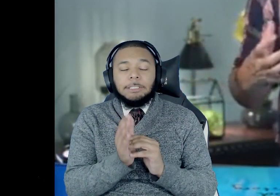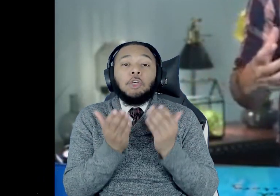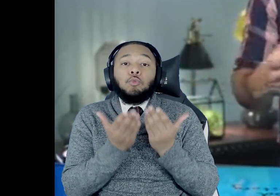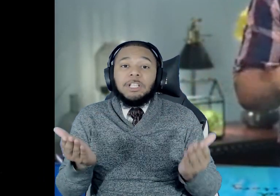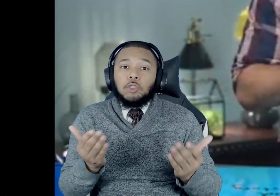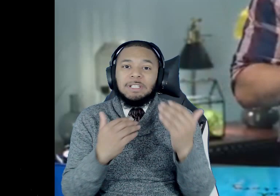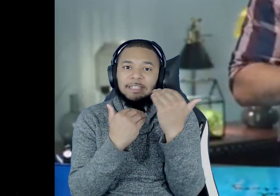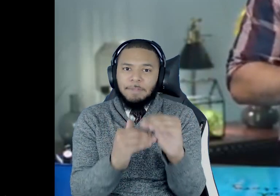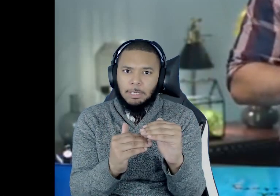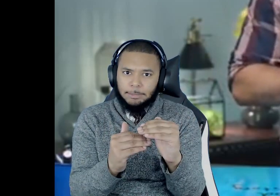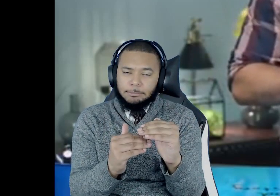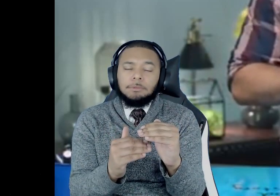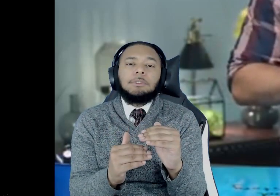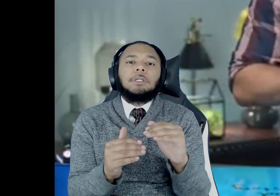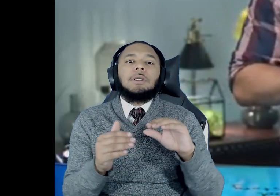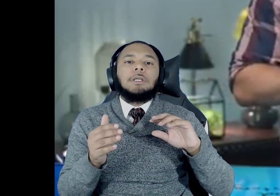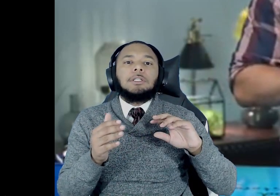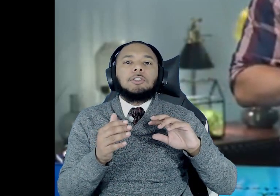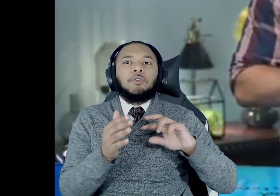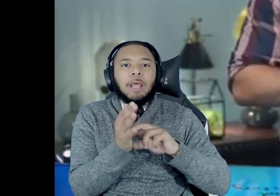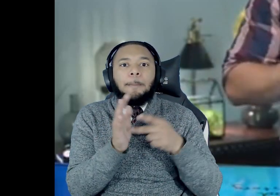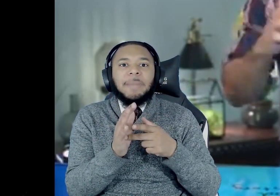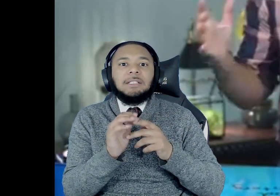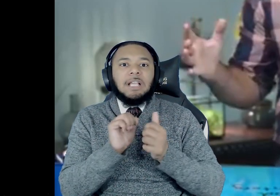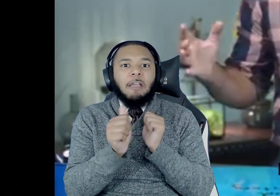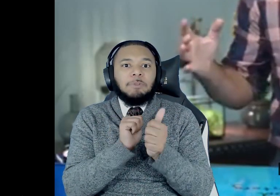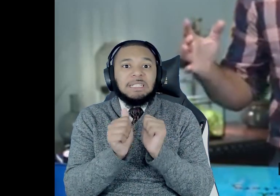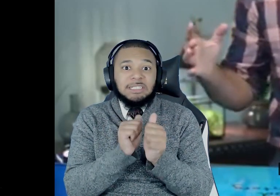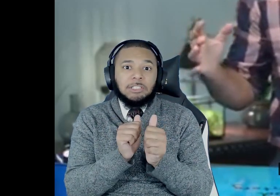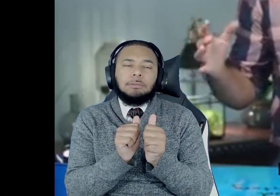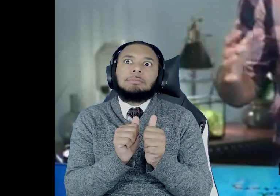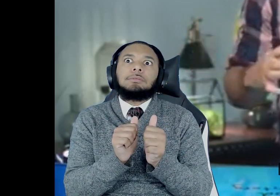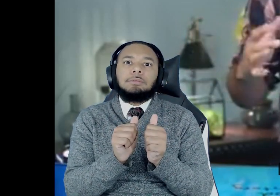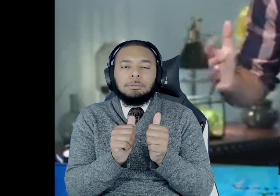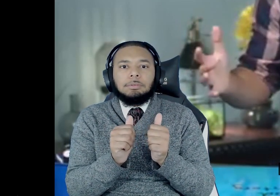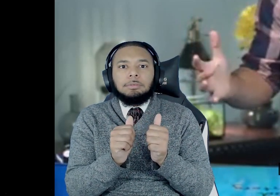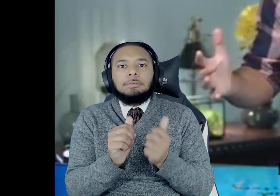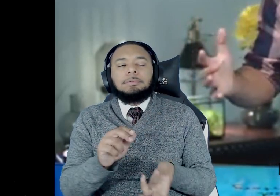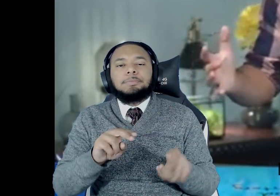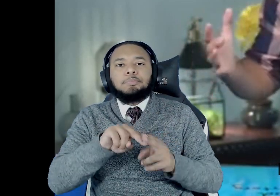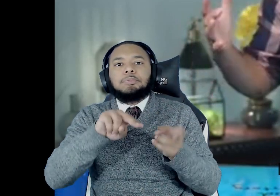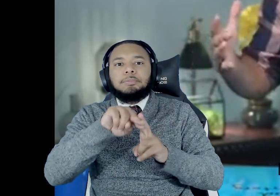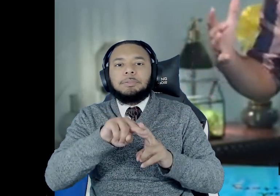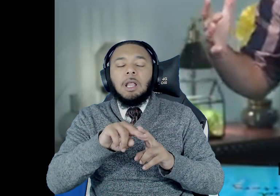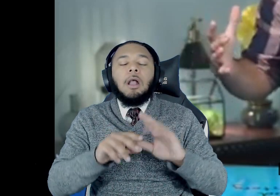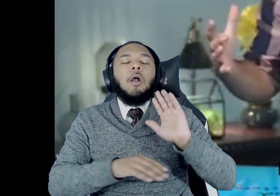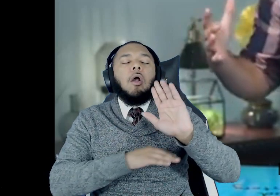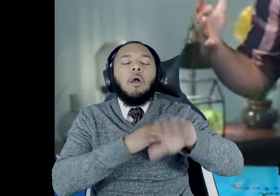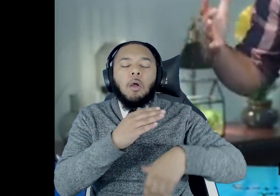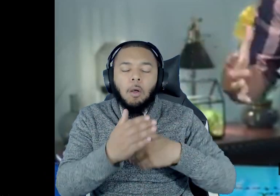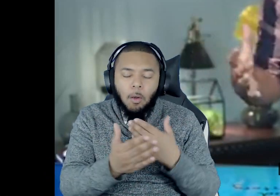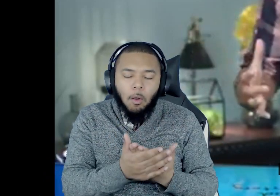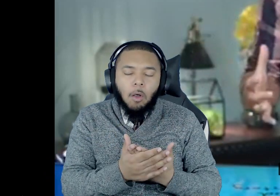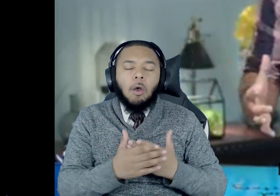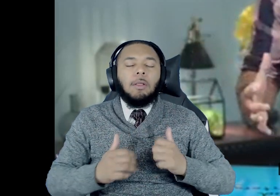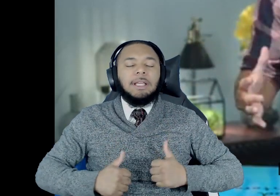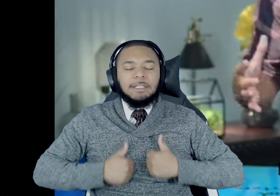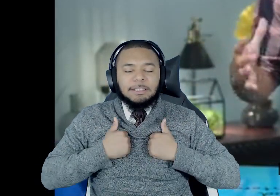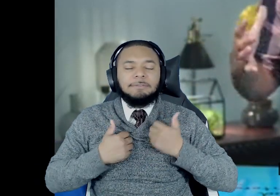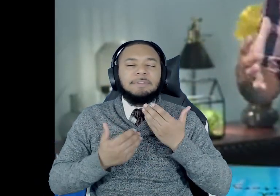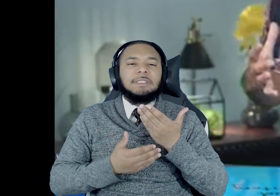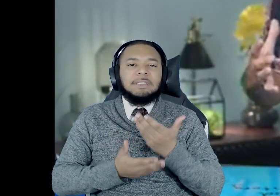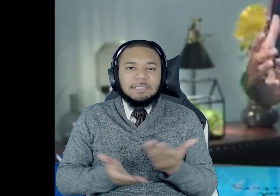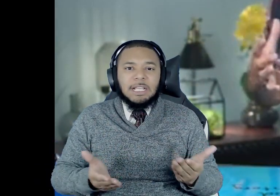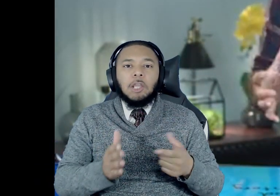it's really going to drive competition. All organisms have to have resources. They have to have these